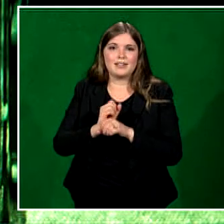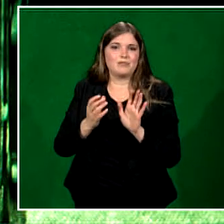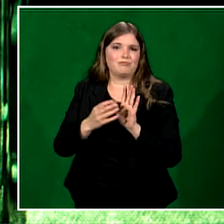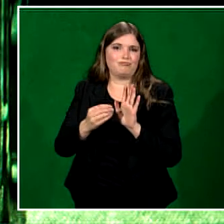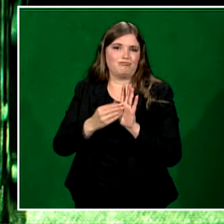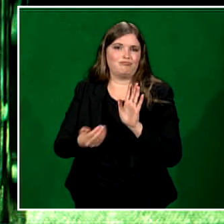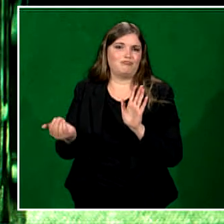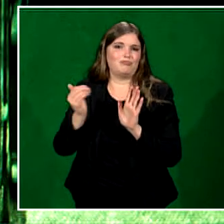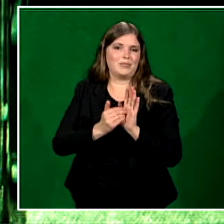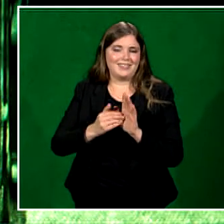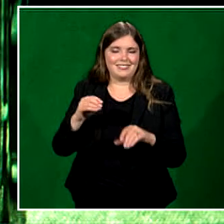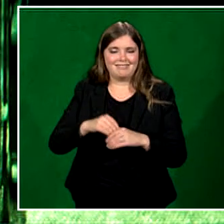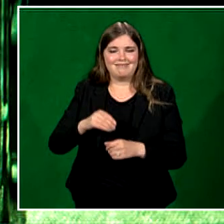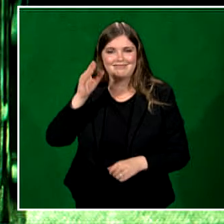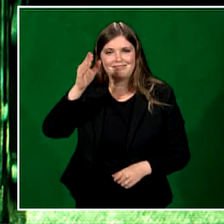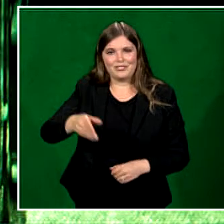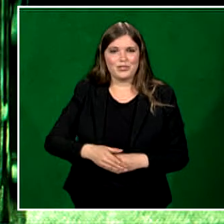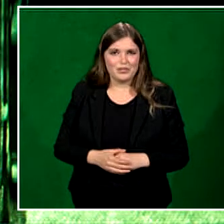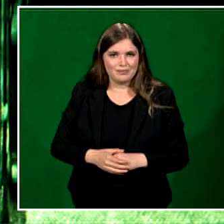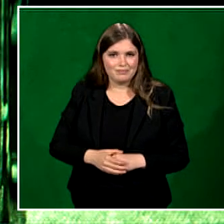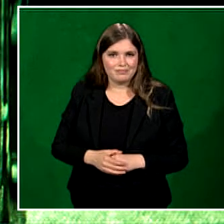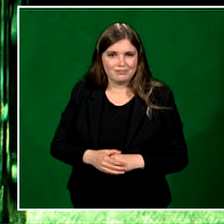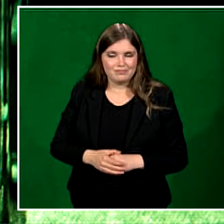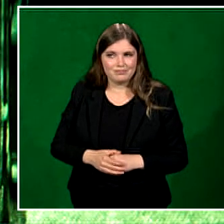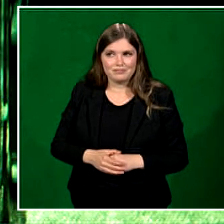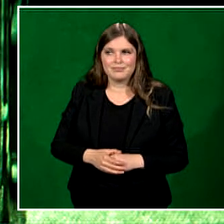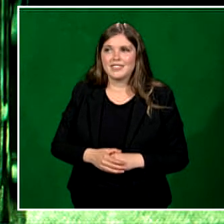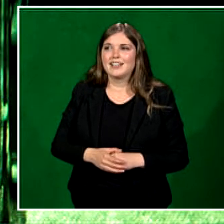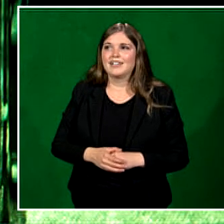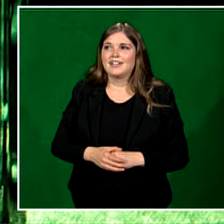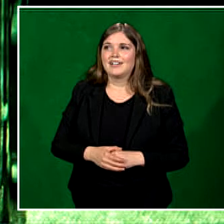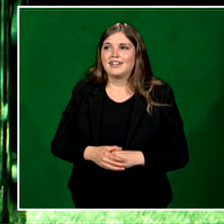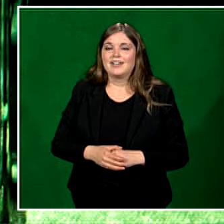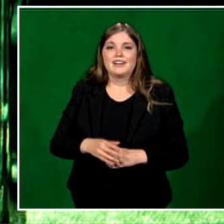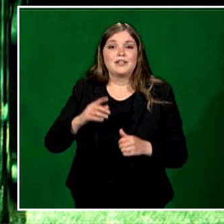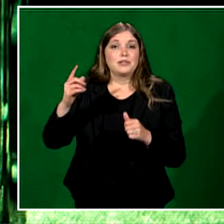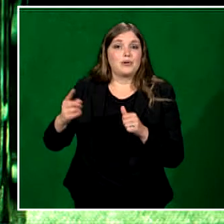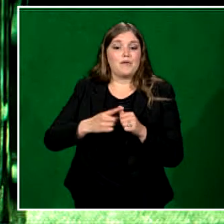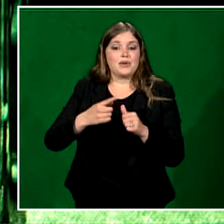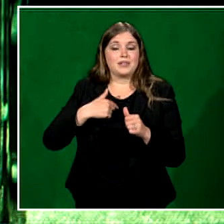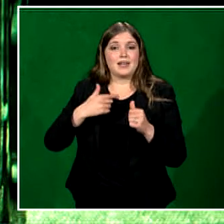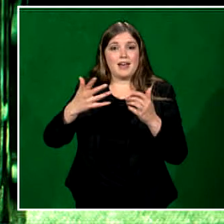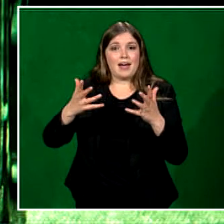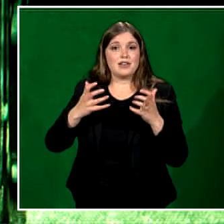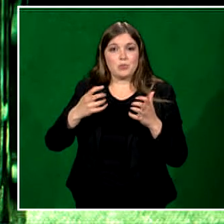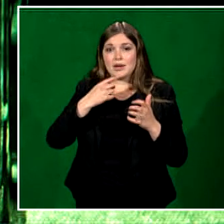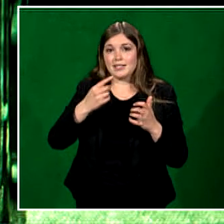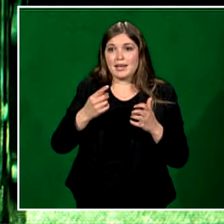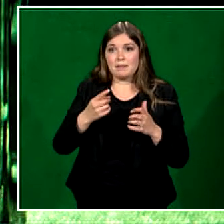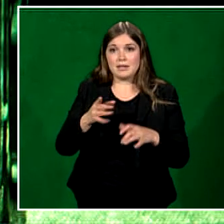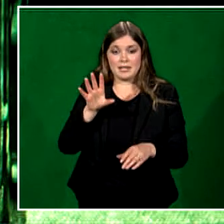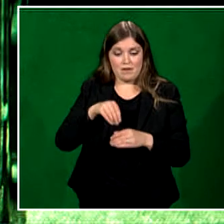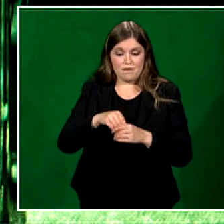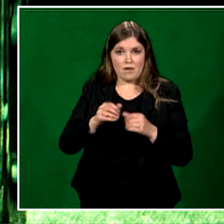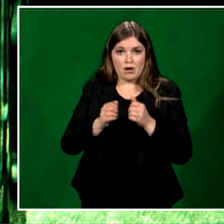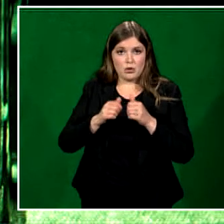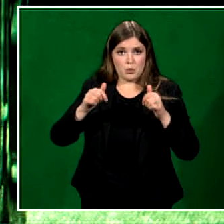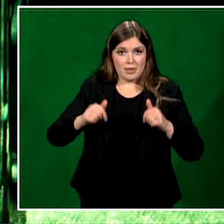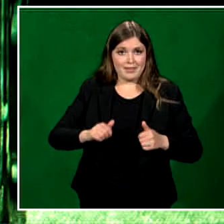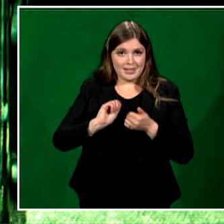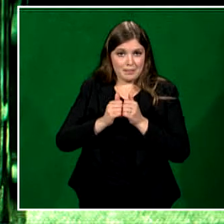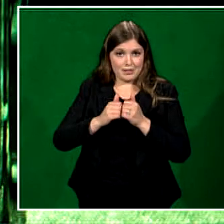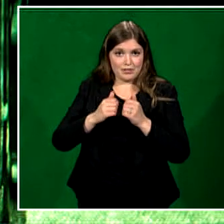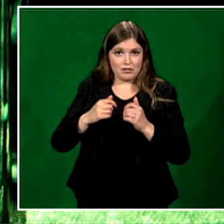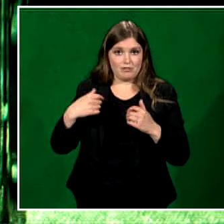future. And with that, I'll bat clean up. But first of all, I just wanted to say that having been a part of this competition since